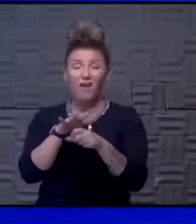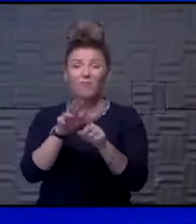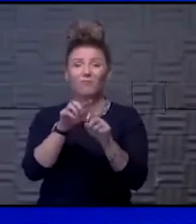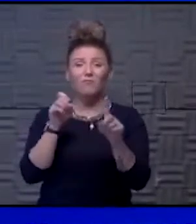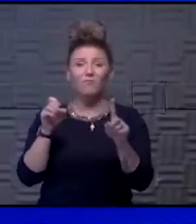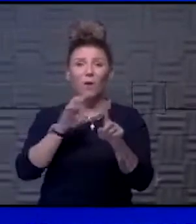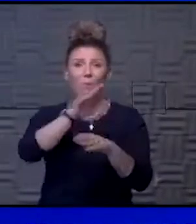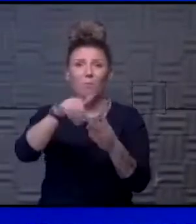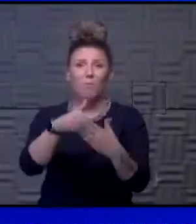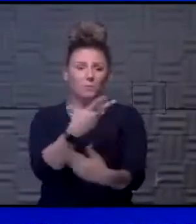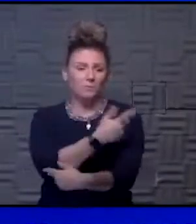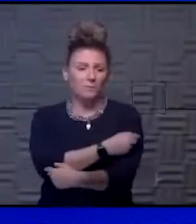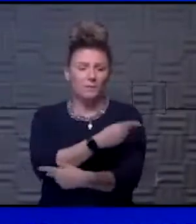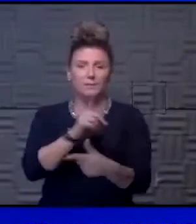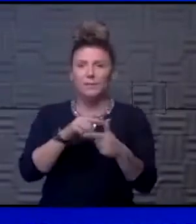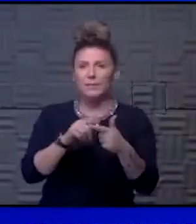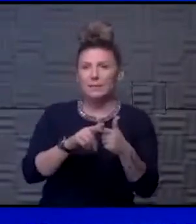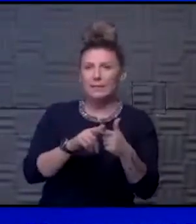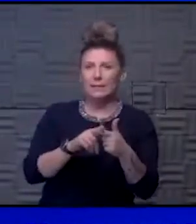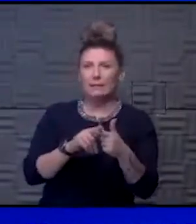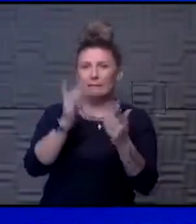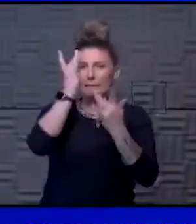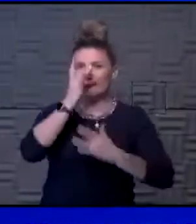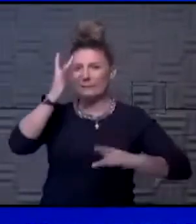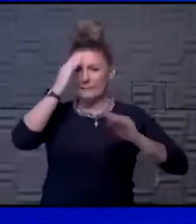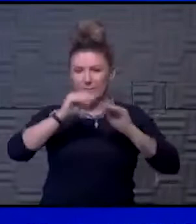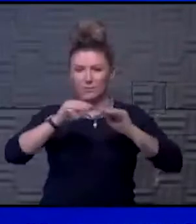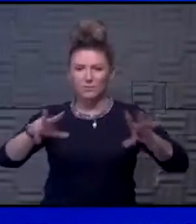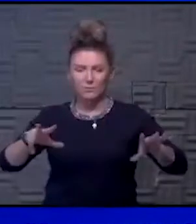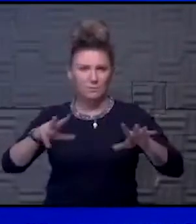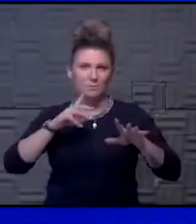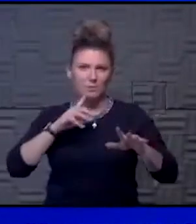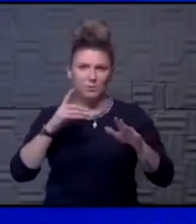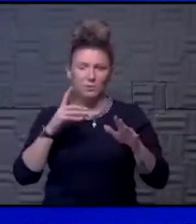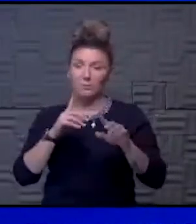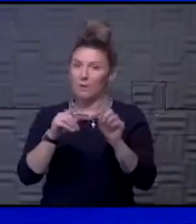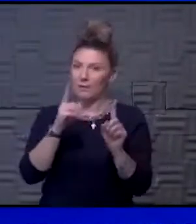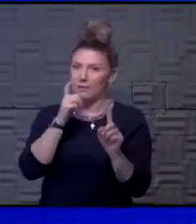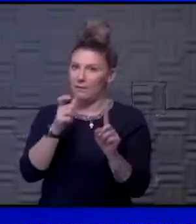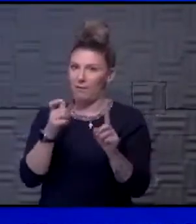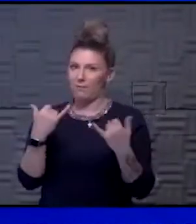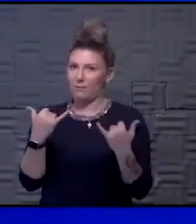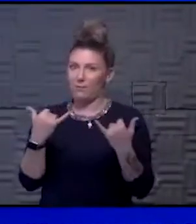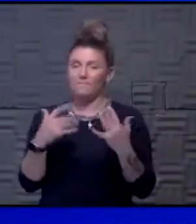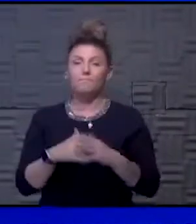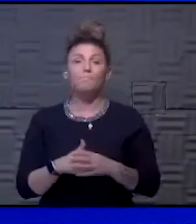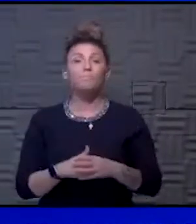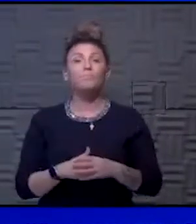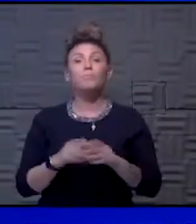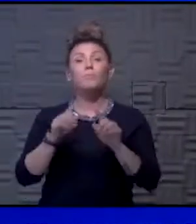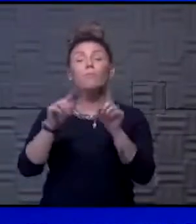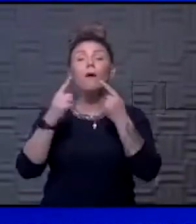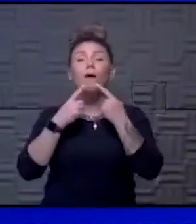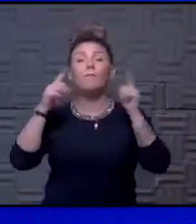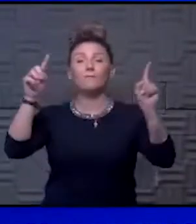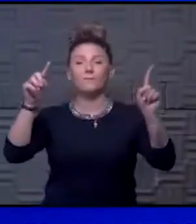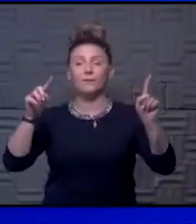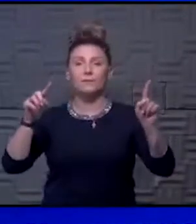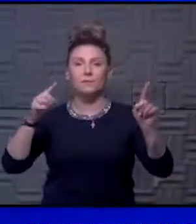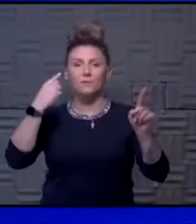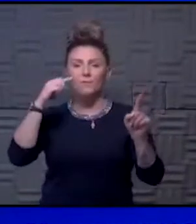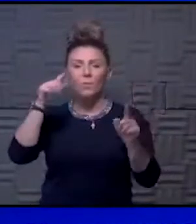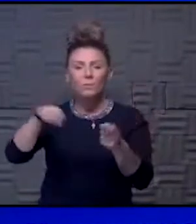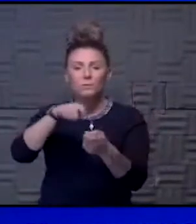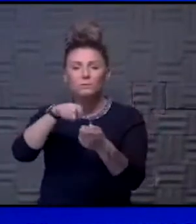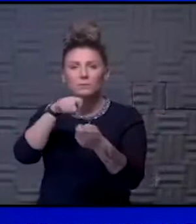see a lot of disease transmission in our communities, which we know is not the case now. But as far as the efficacy question goes, for